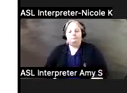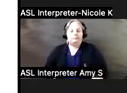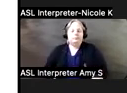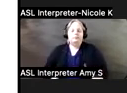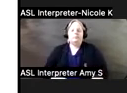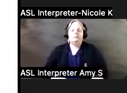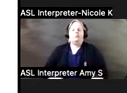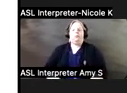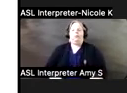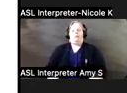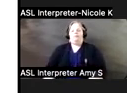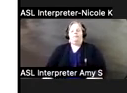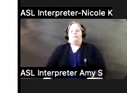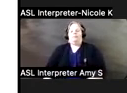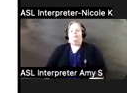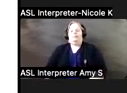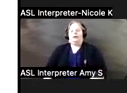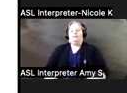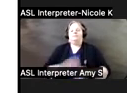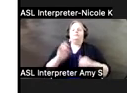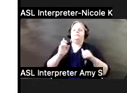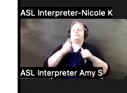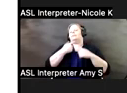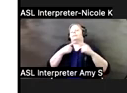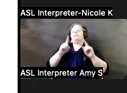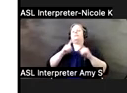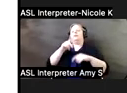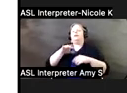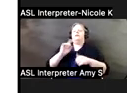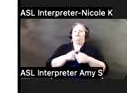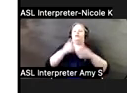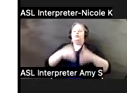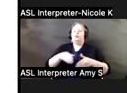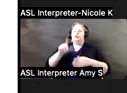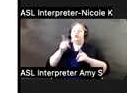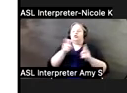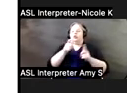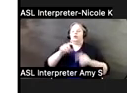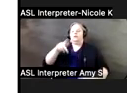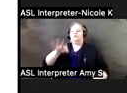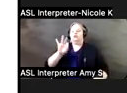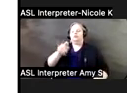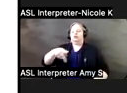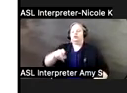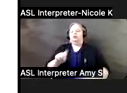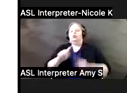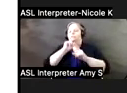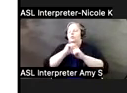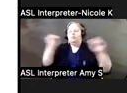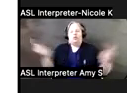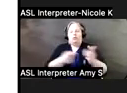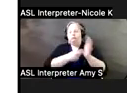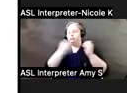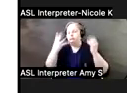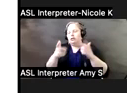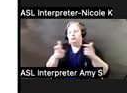And then finally, for first-person shooter games, these get really complex because no matter kind of what option you look at, they're all they all require a lot of controls